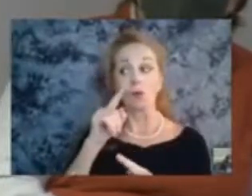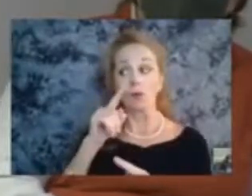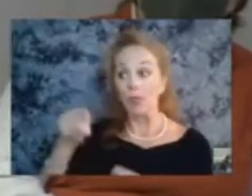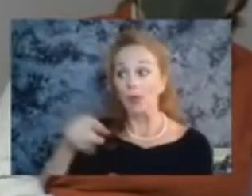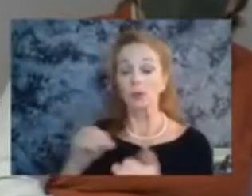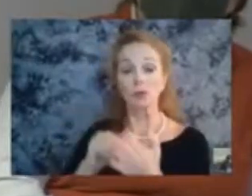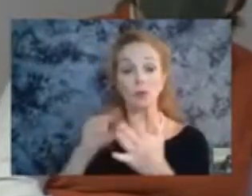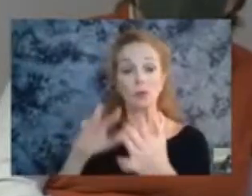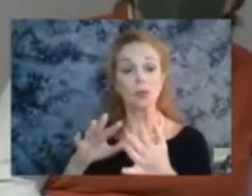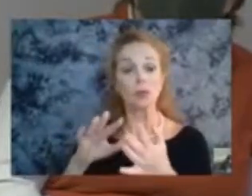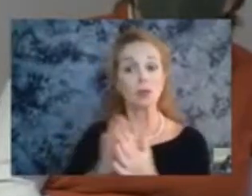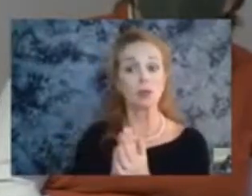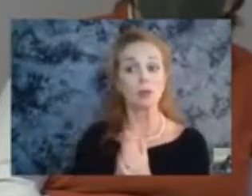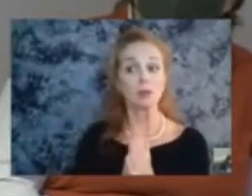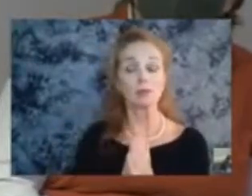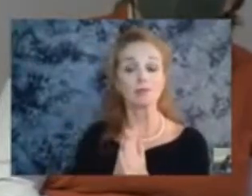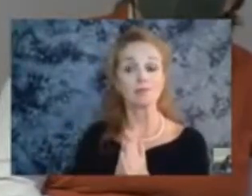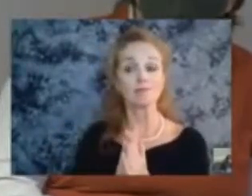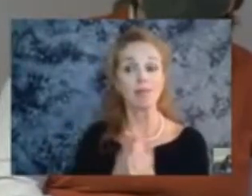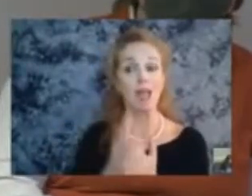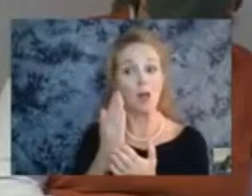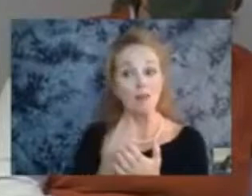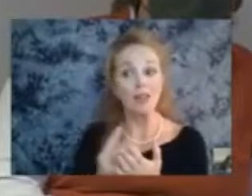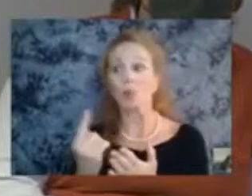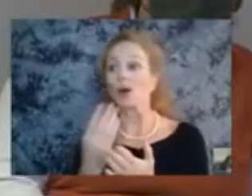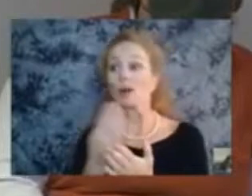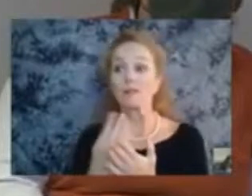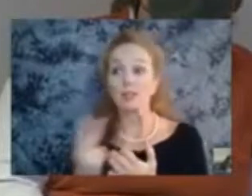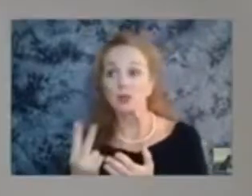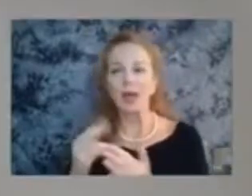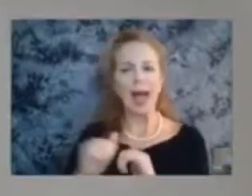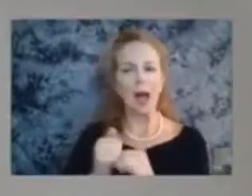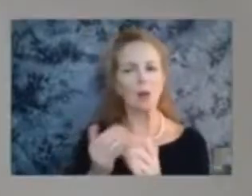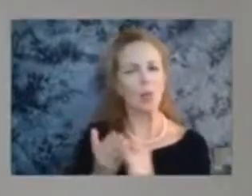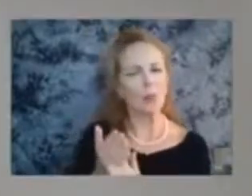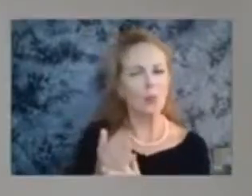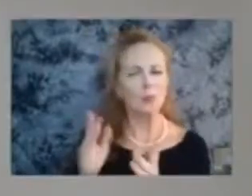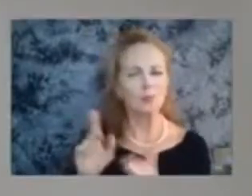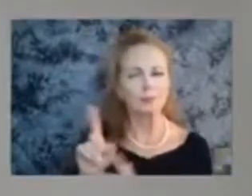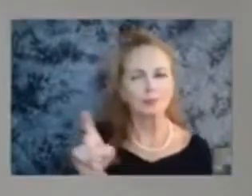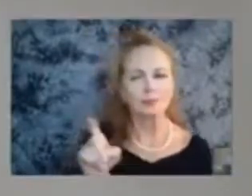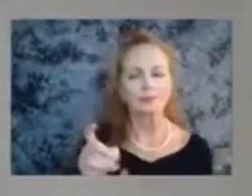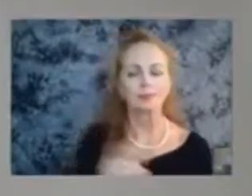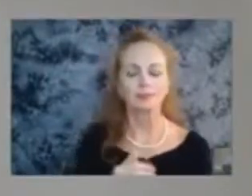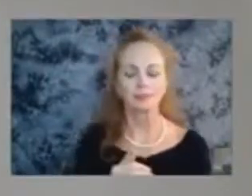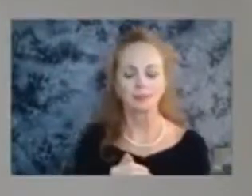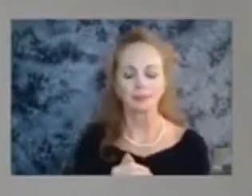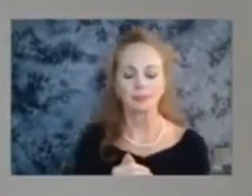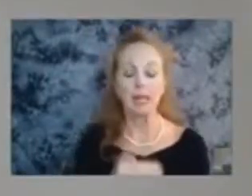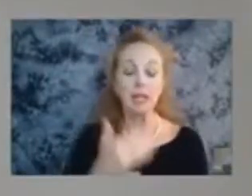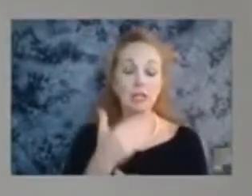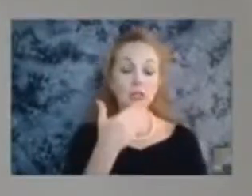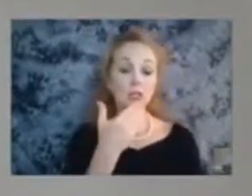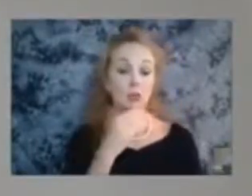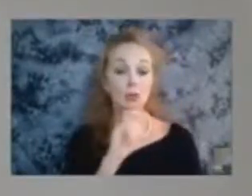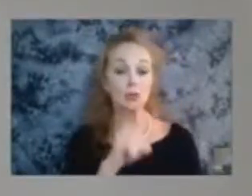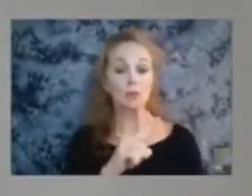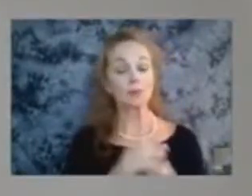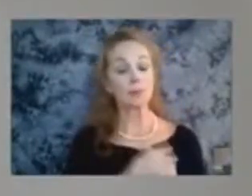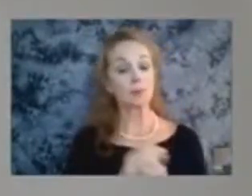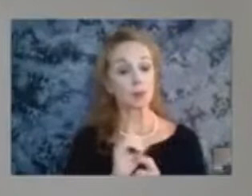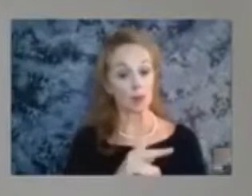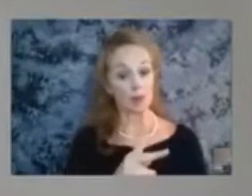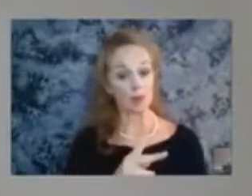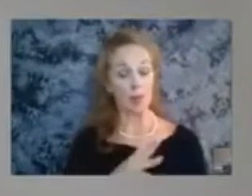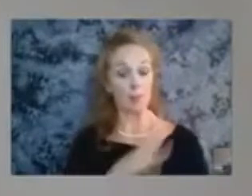go into these phases, how are we going to work through that? Yes, ma'am. Great question. So what we have in place is the parent attestation